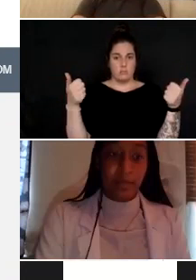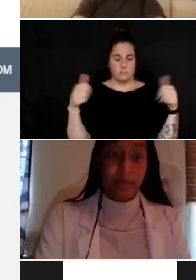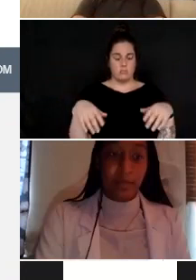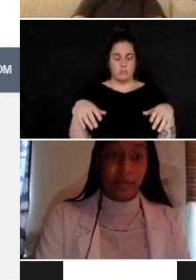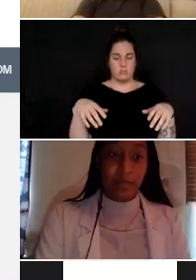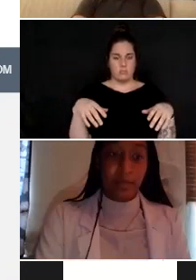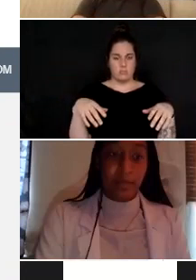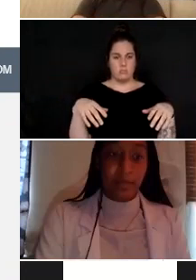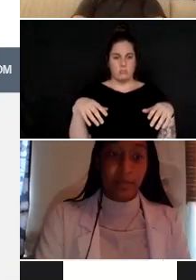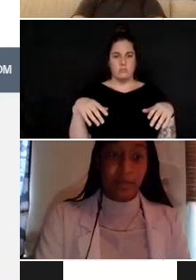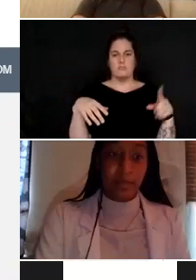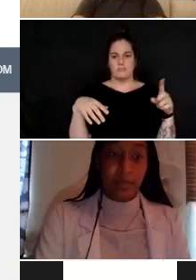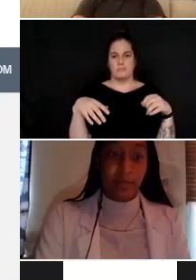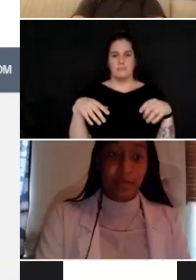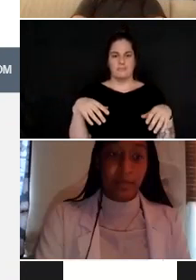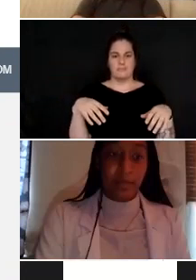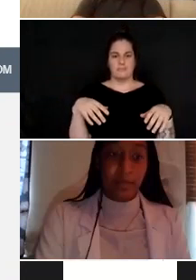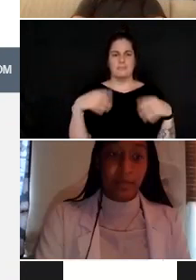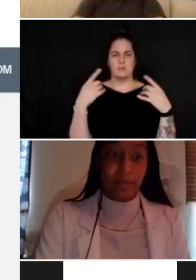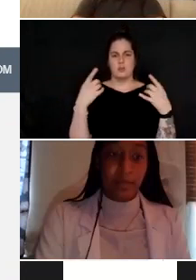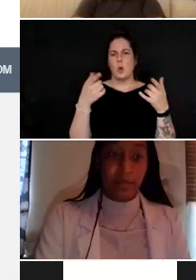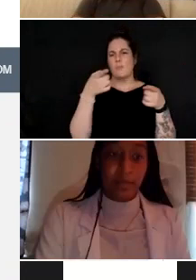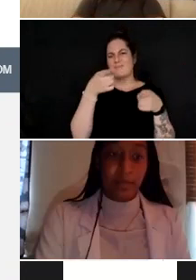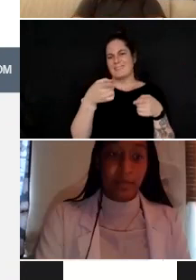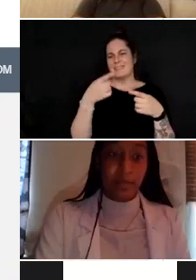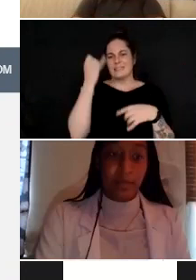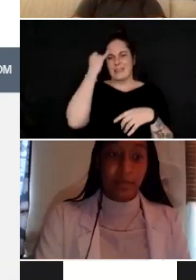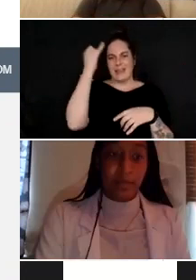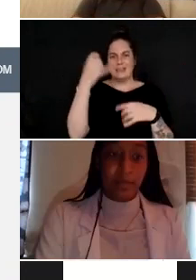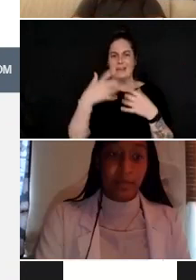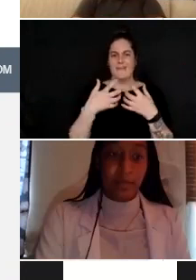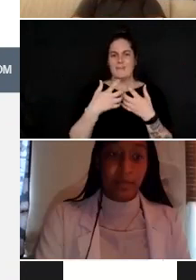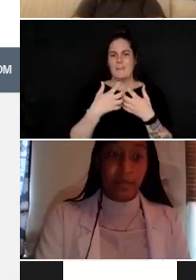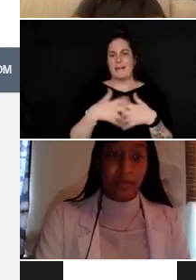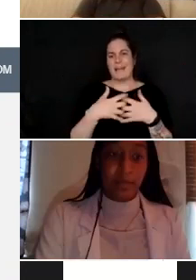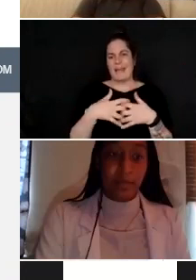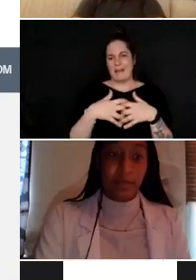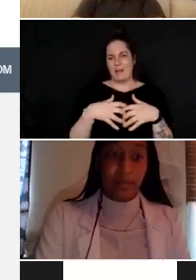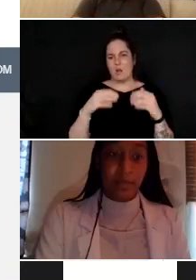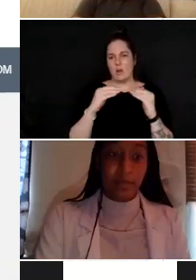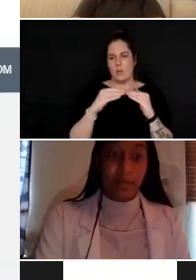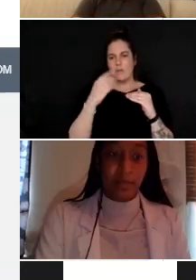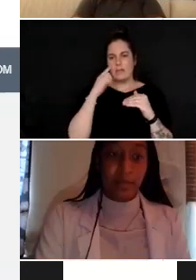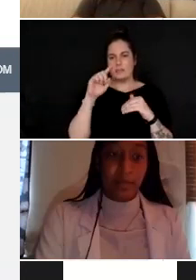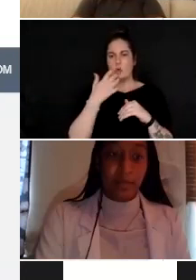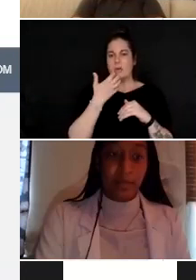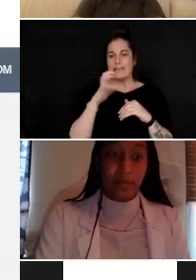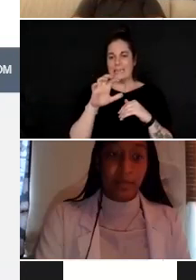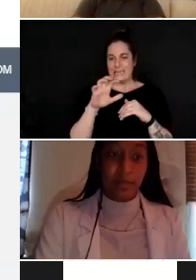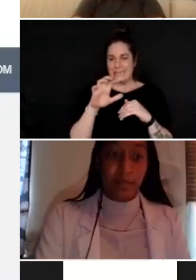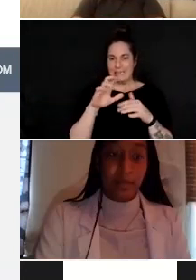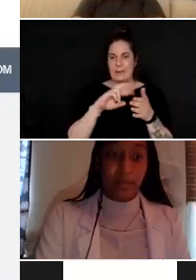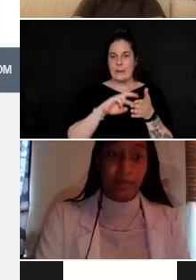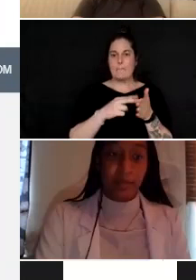Okay. Yes. Now this is they talk about the idea of the mechanical equivalent of heat, meaning that you